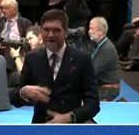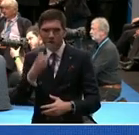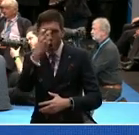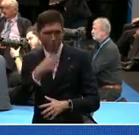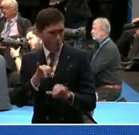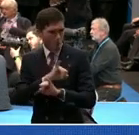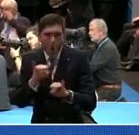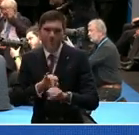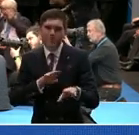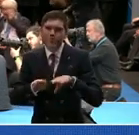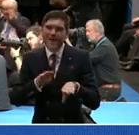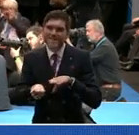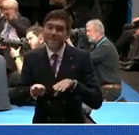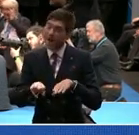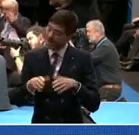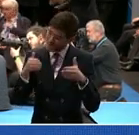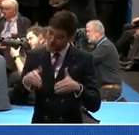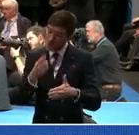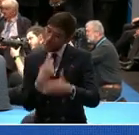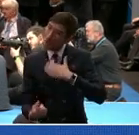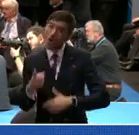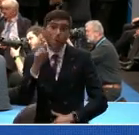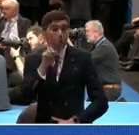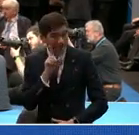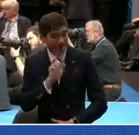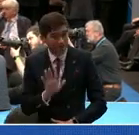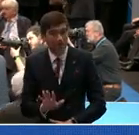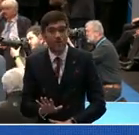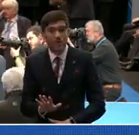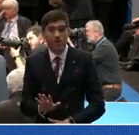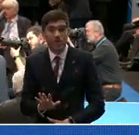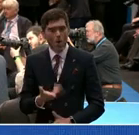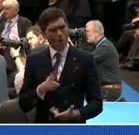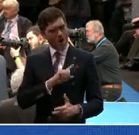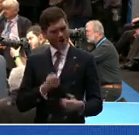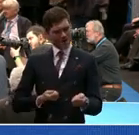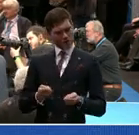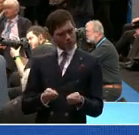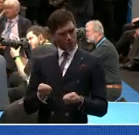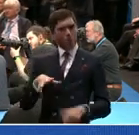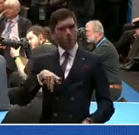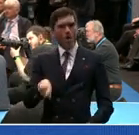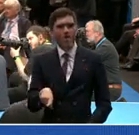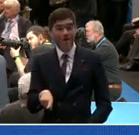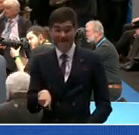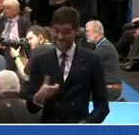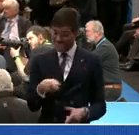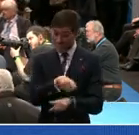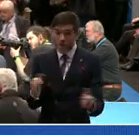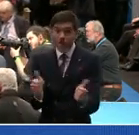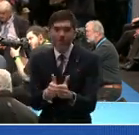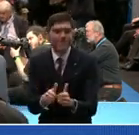evasive practice exclusively performed on women, often to control them, and often without their